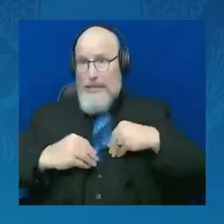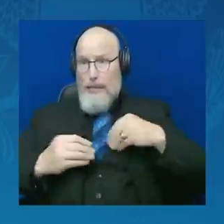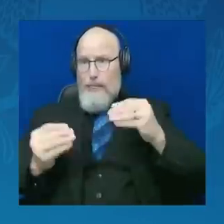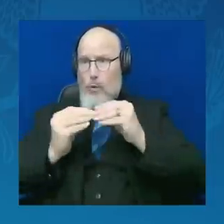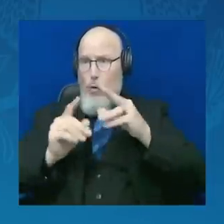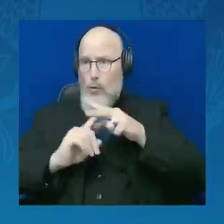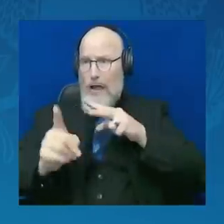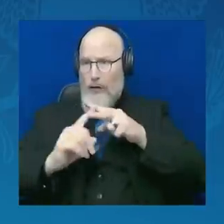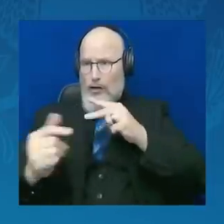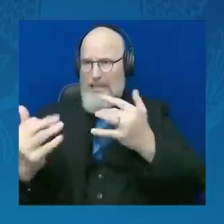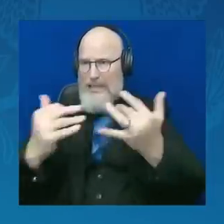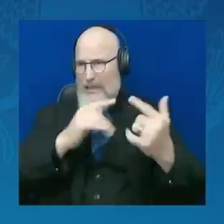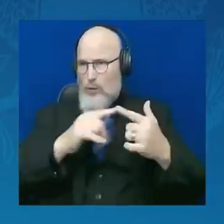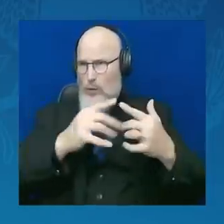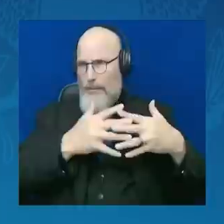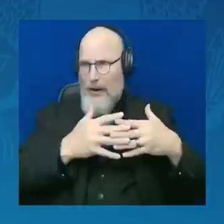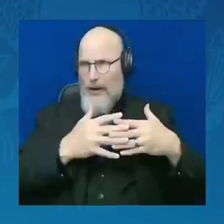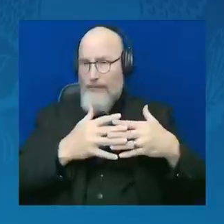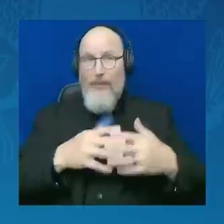Okay.